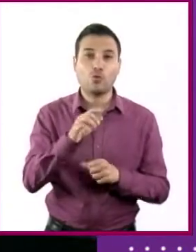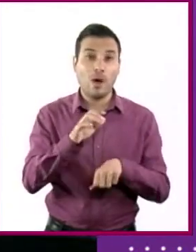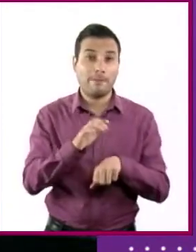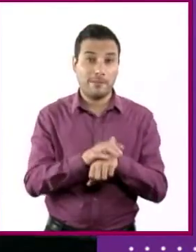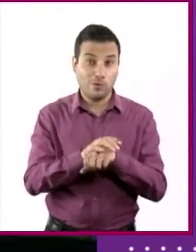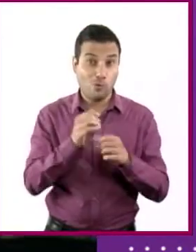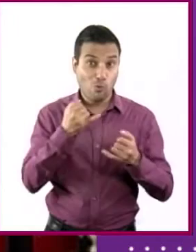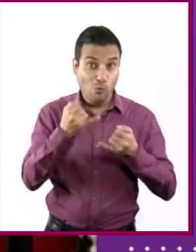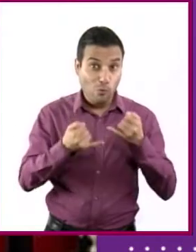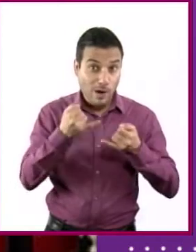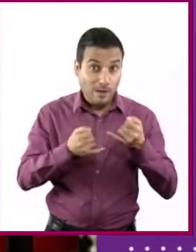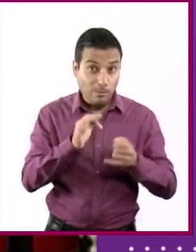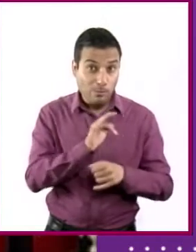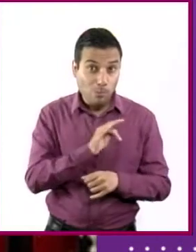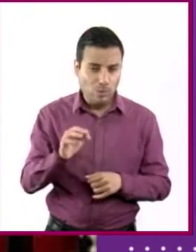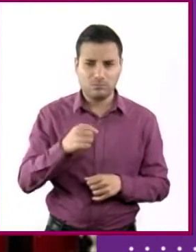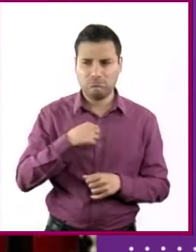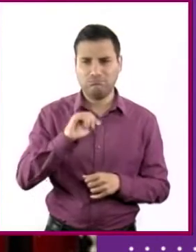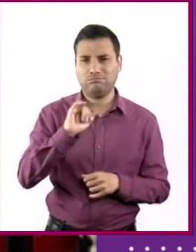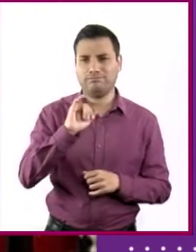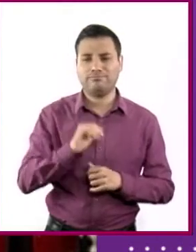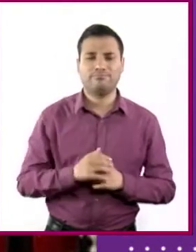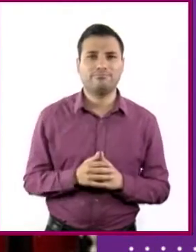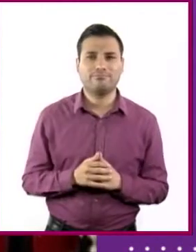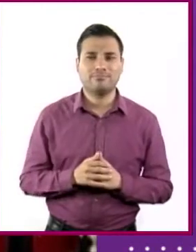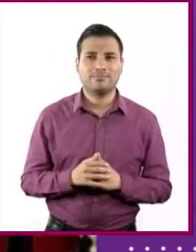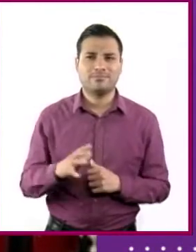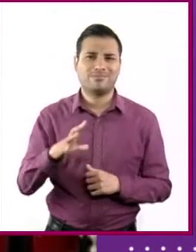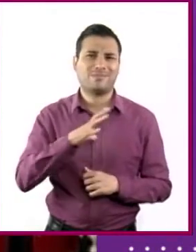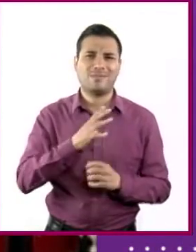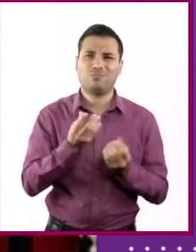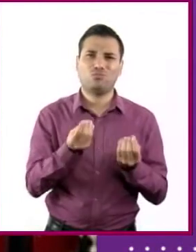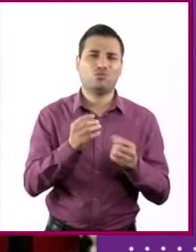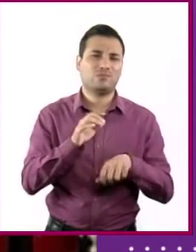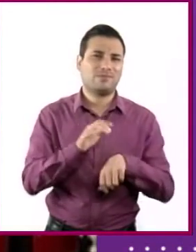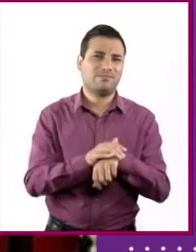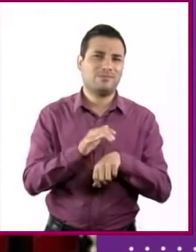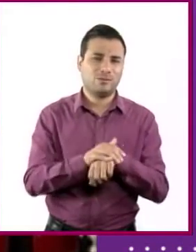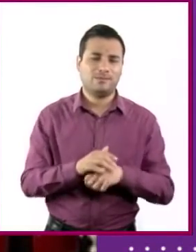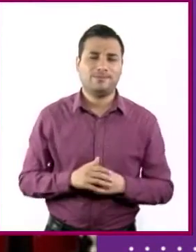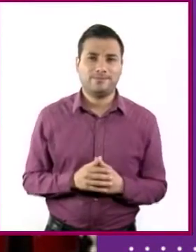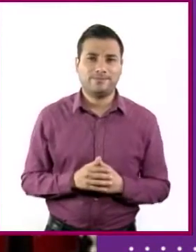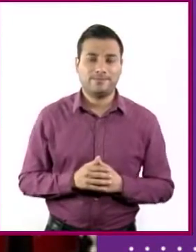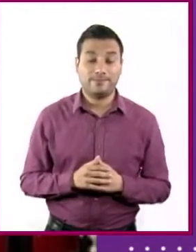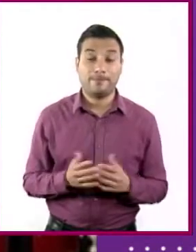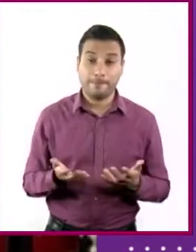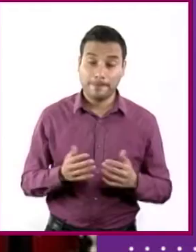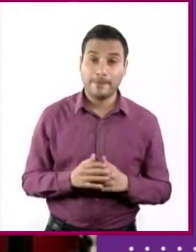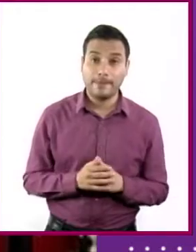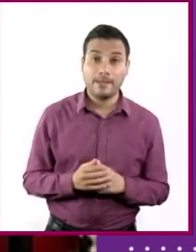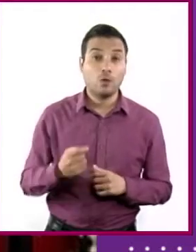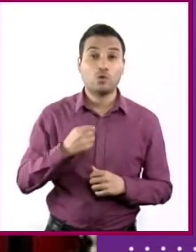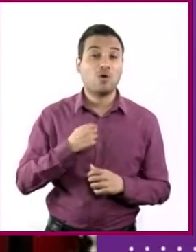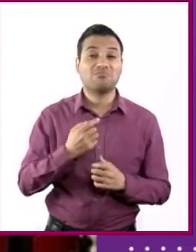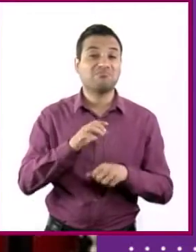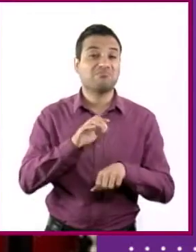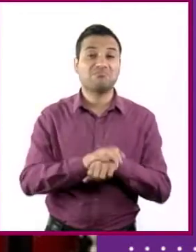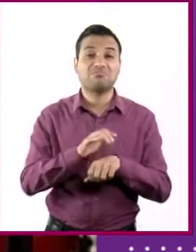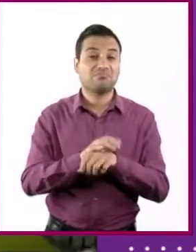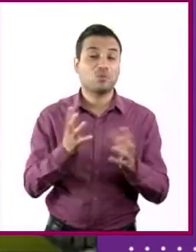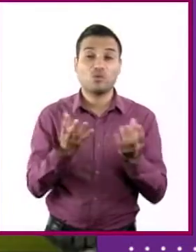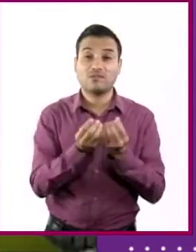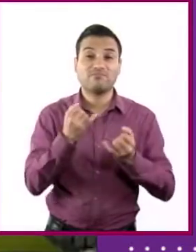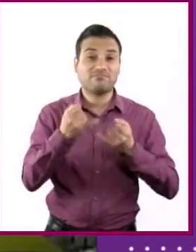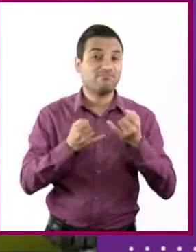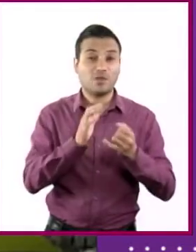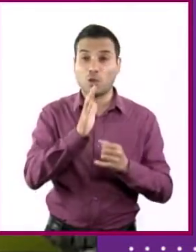friends? Yes, I could. I had a lot of friends. Well, I couldn't. All the kids